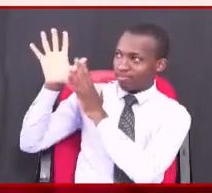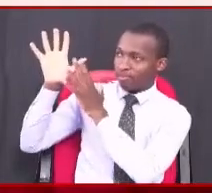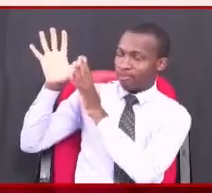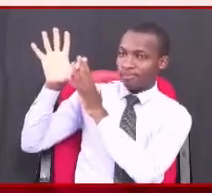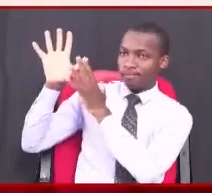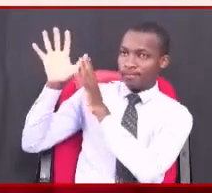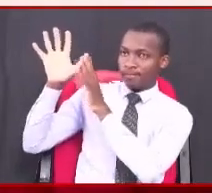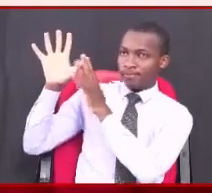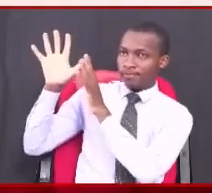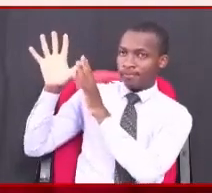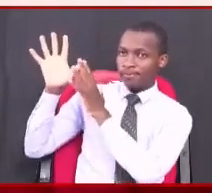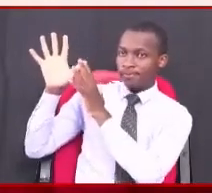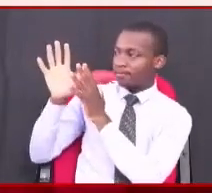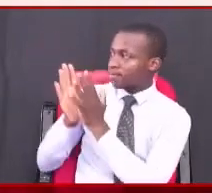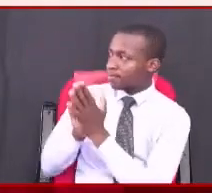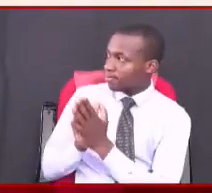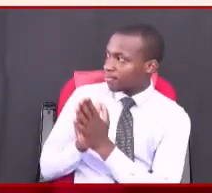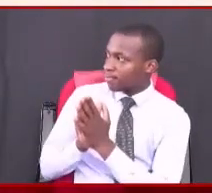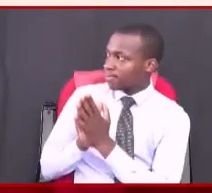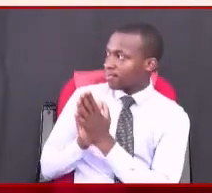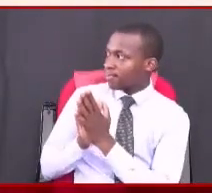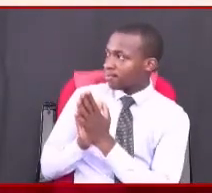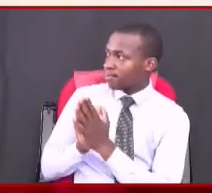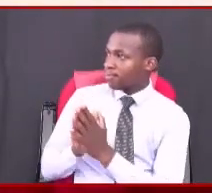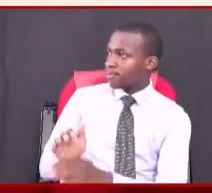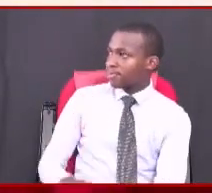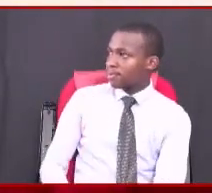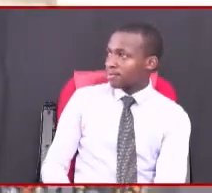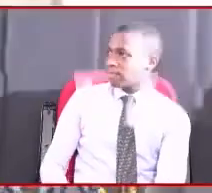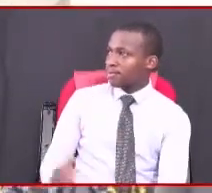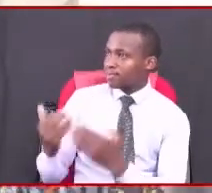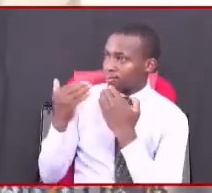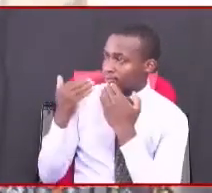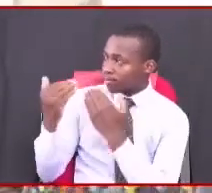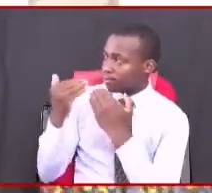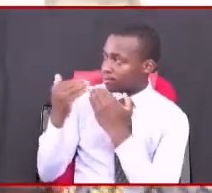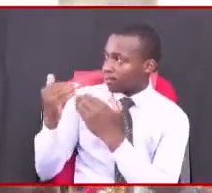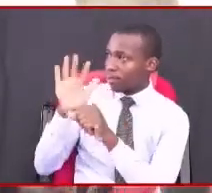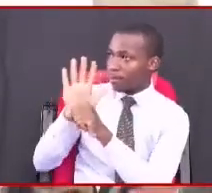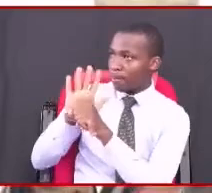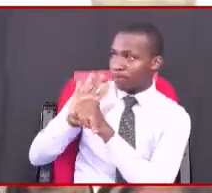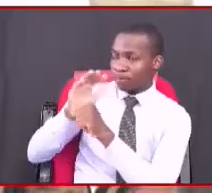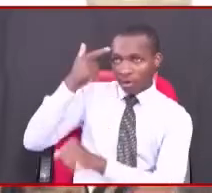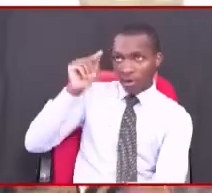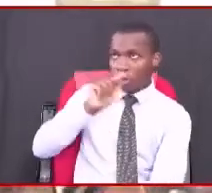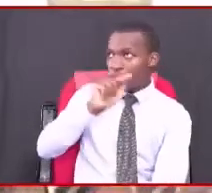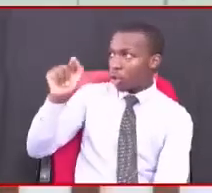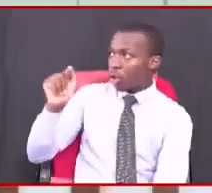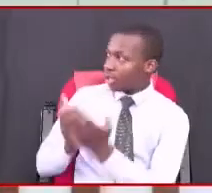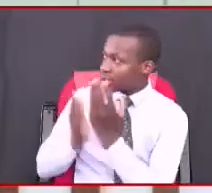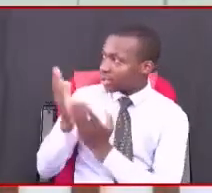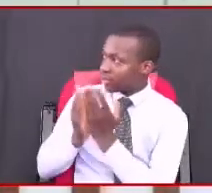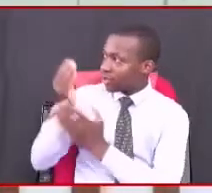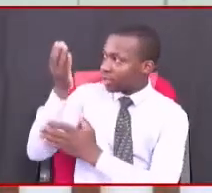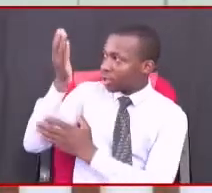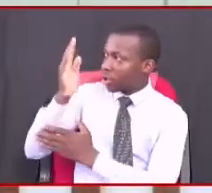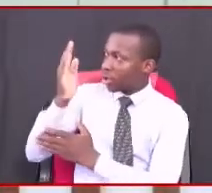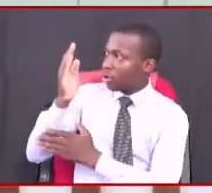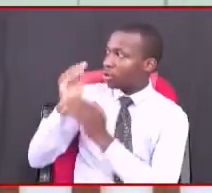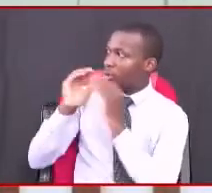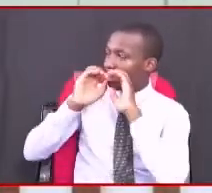And I see Mr. Mbole there. Thank you so much for your service. God bless you, and we thank God for